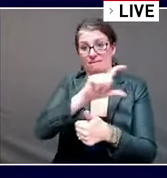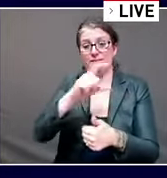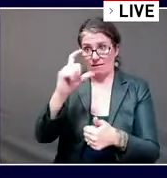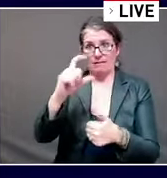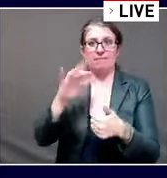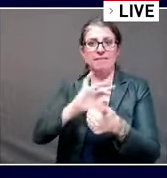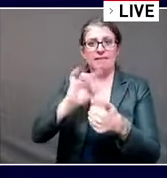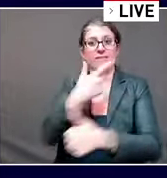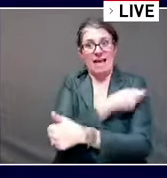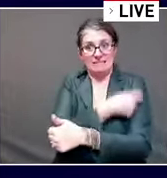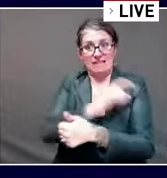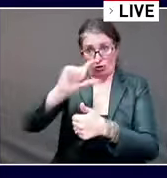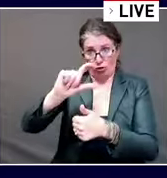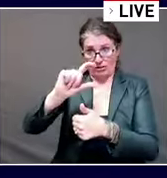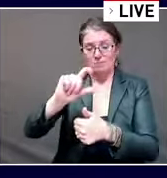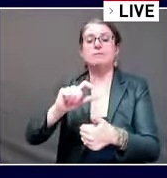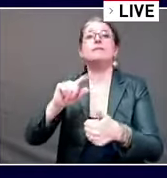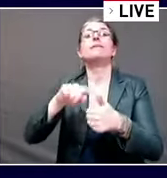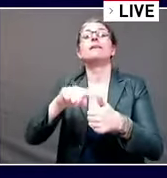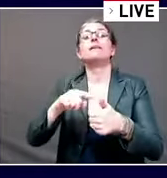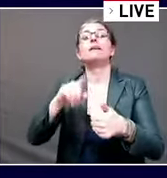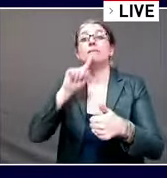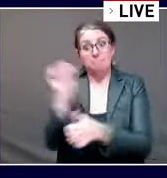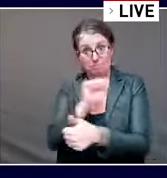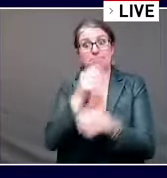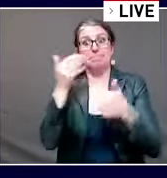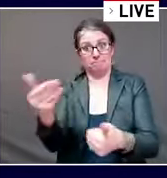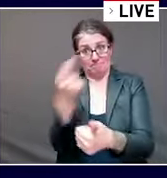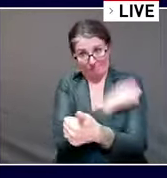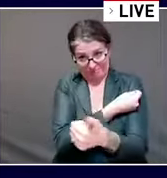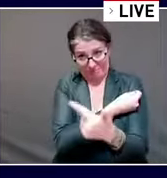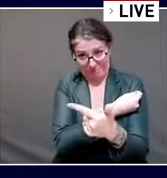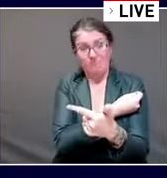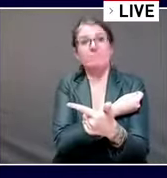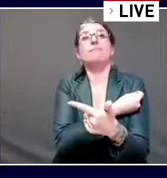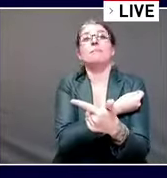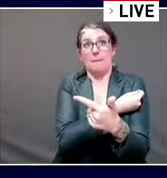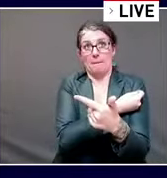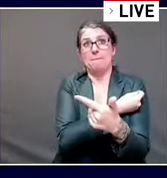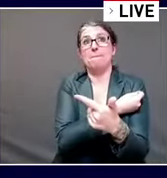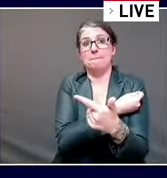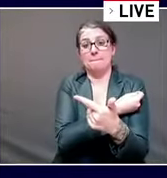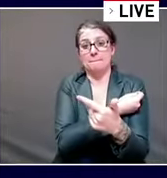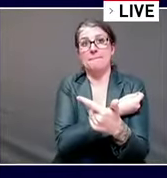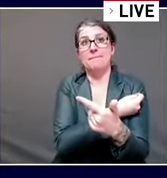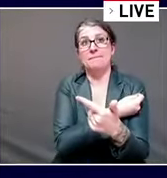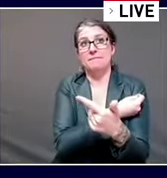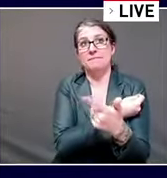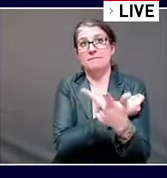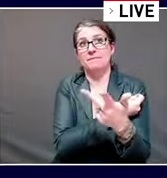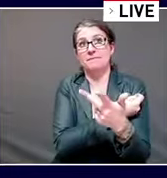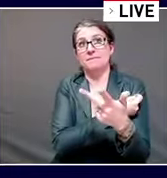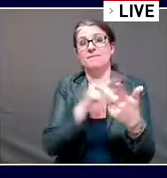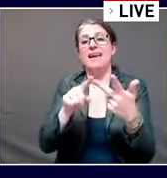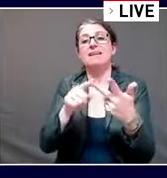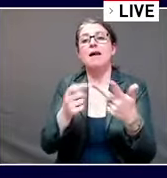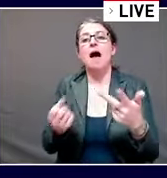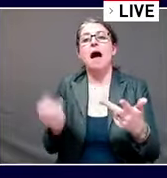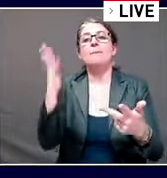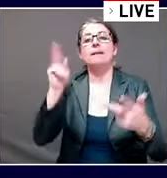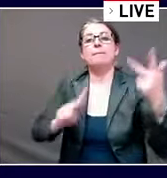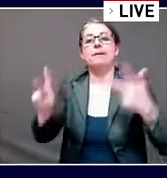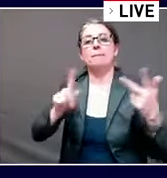as the analogy suggests, if any of those three legs of the stool are wobbly, the entire edifice is at risk. So I'm concerned, as